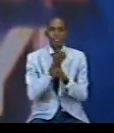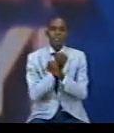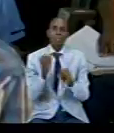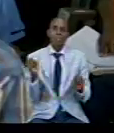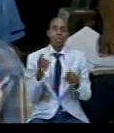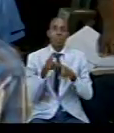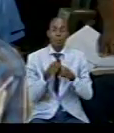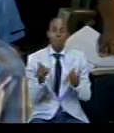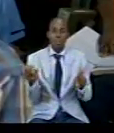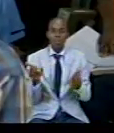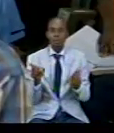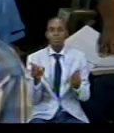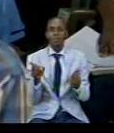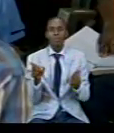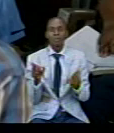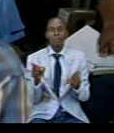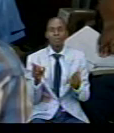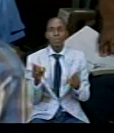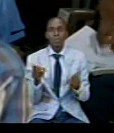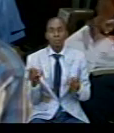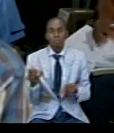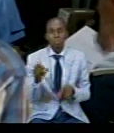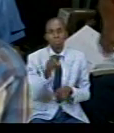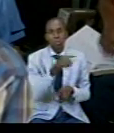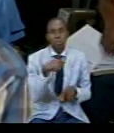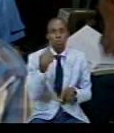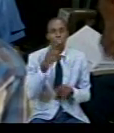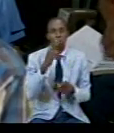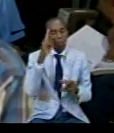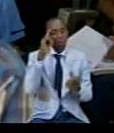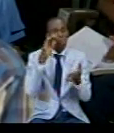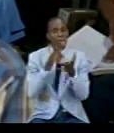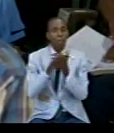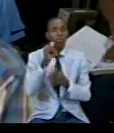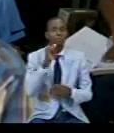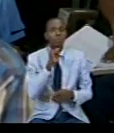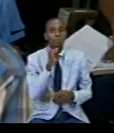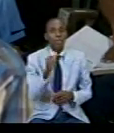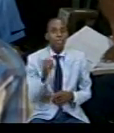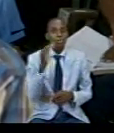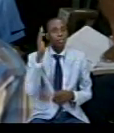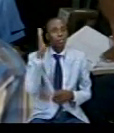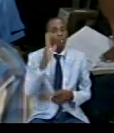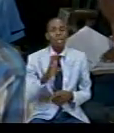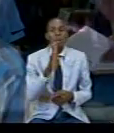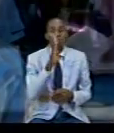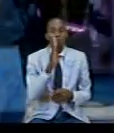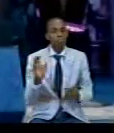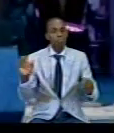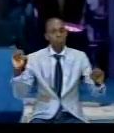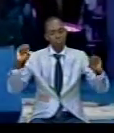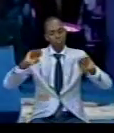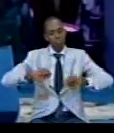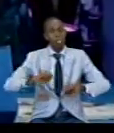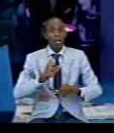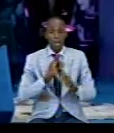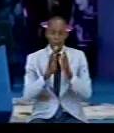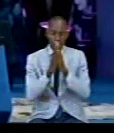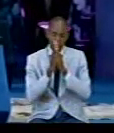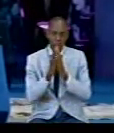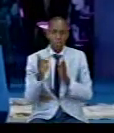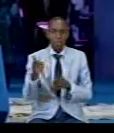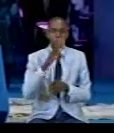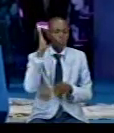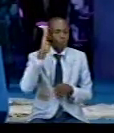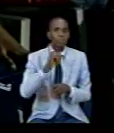But he that believeth not shall be damned. I pray you will not be